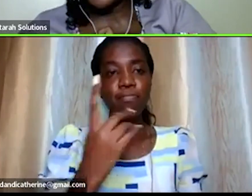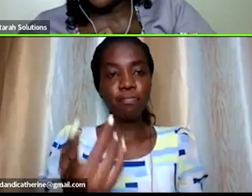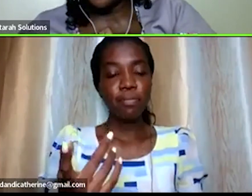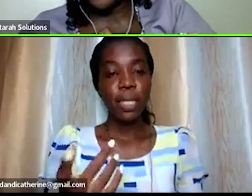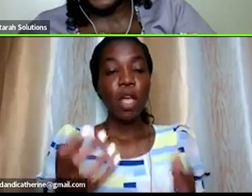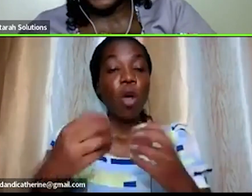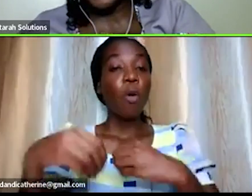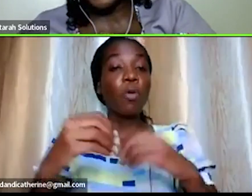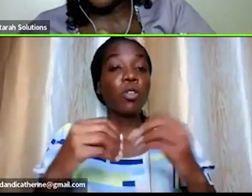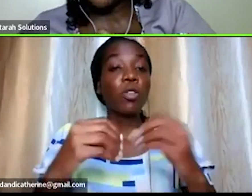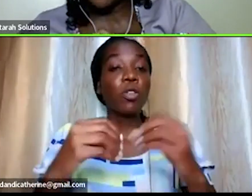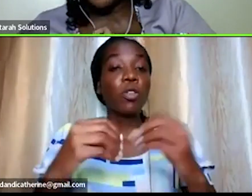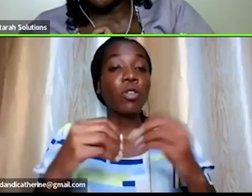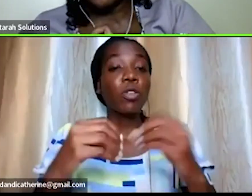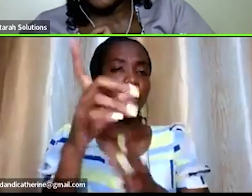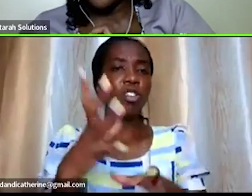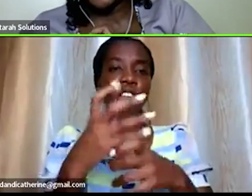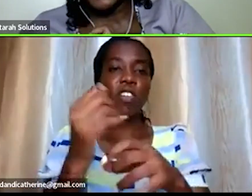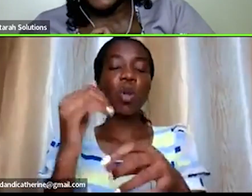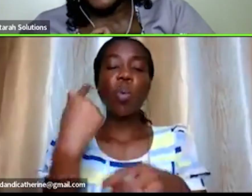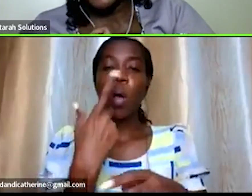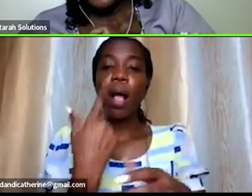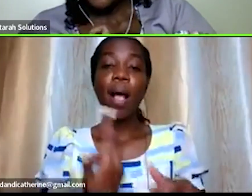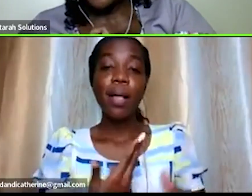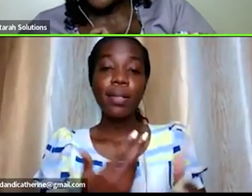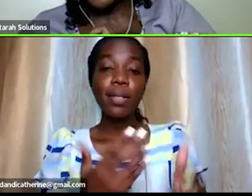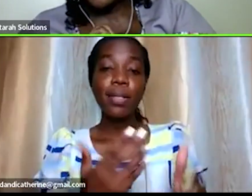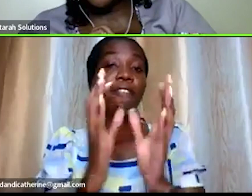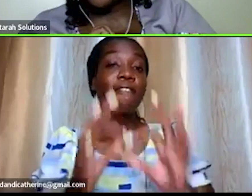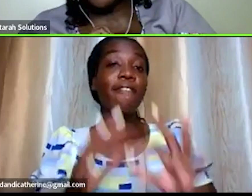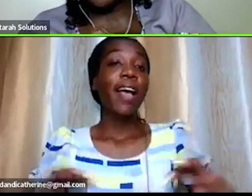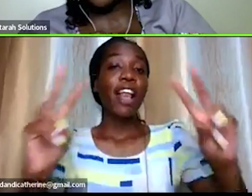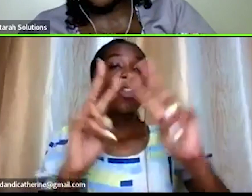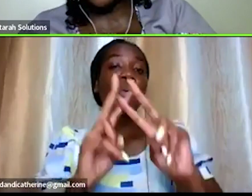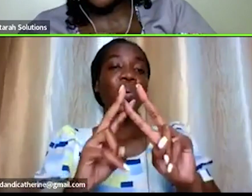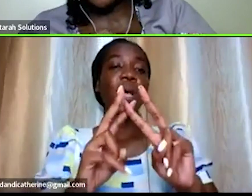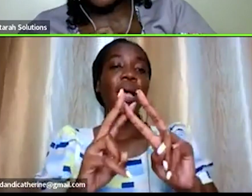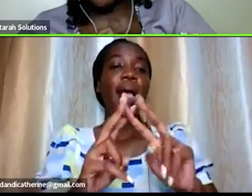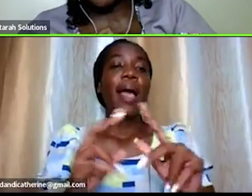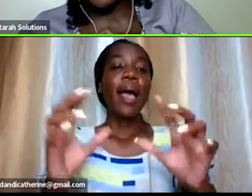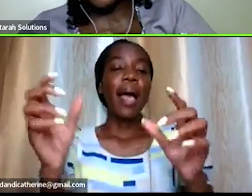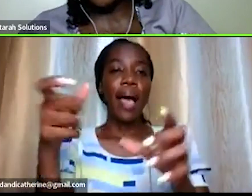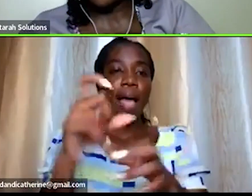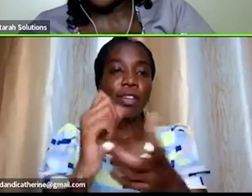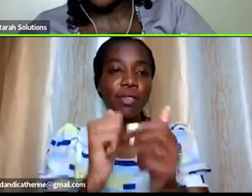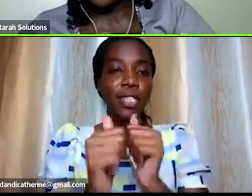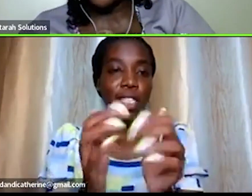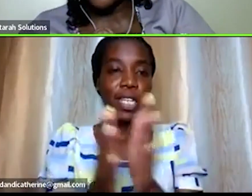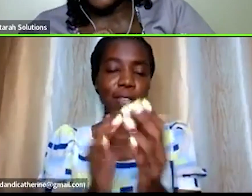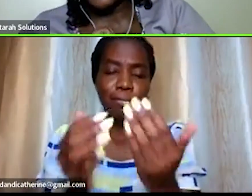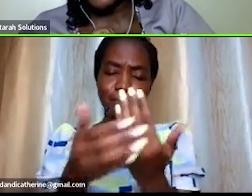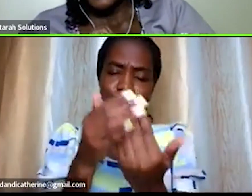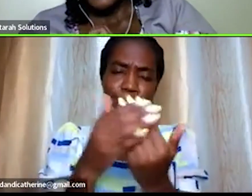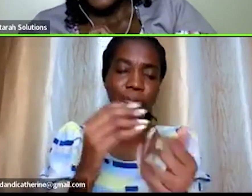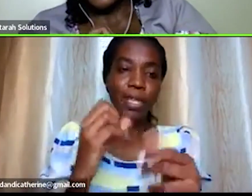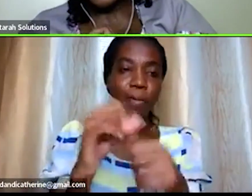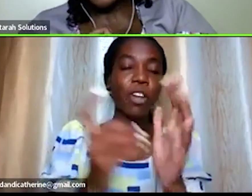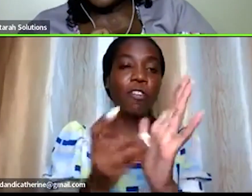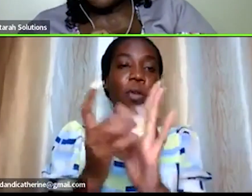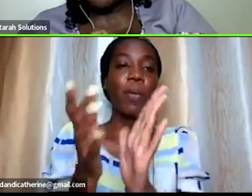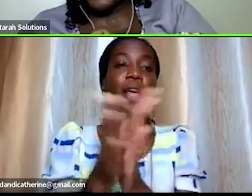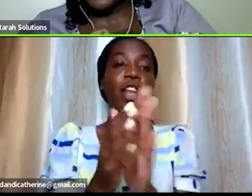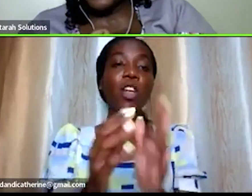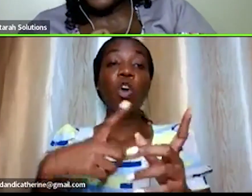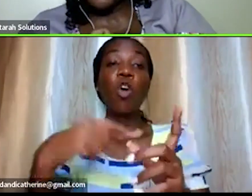be confident in who we are and what value we add. We need to embrace continuous development and go for these opportunities.